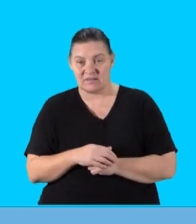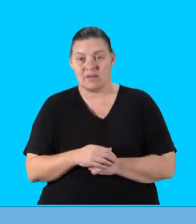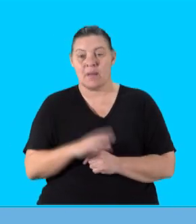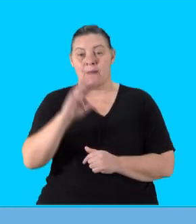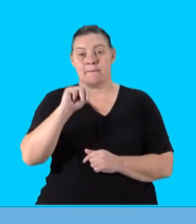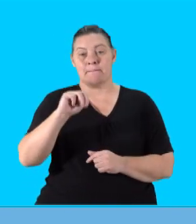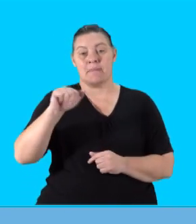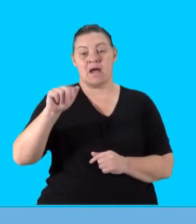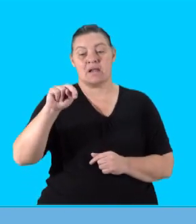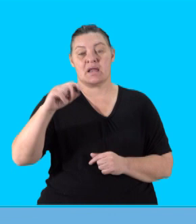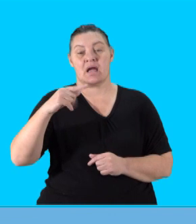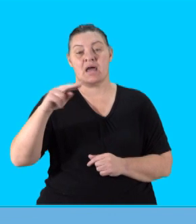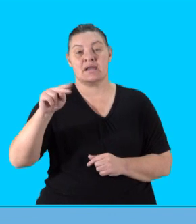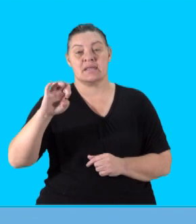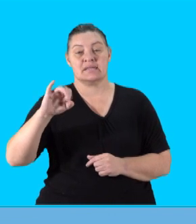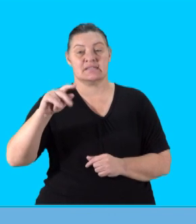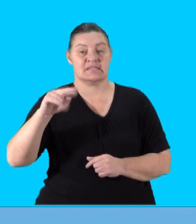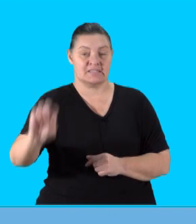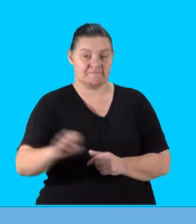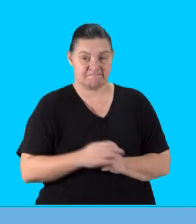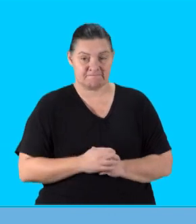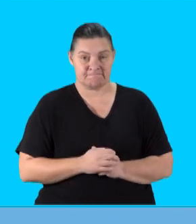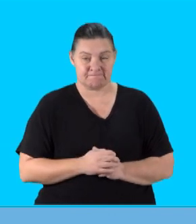our manganese.